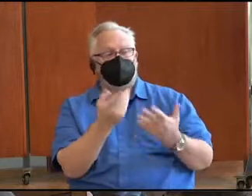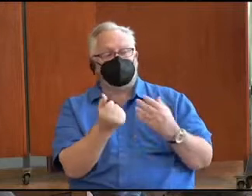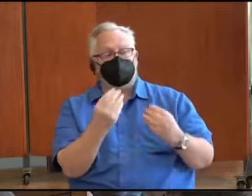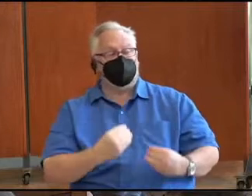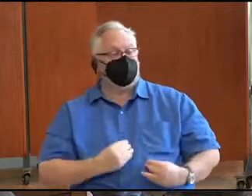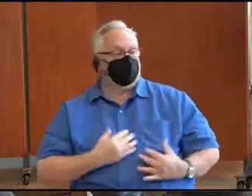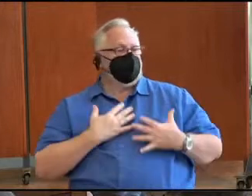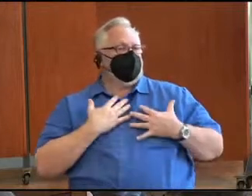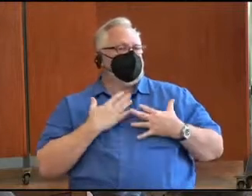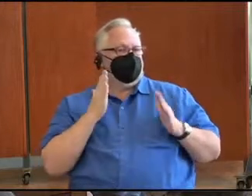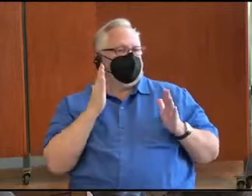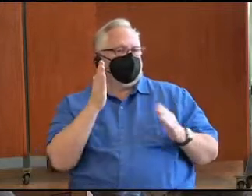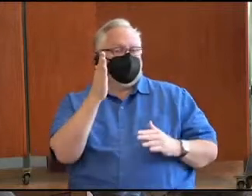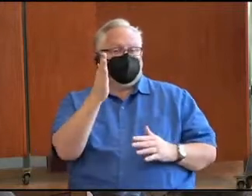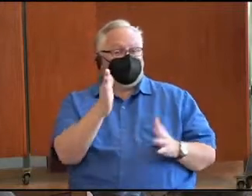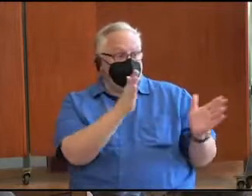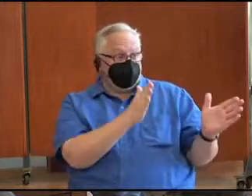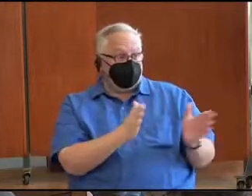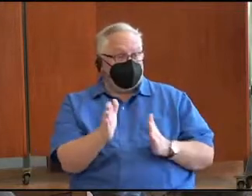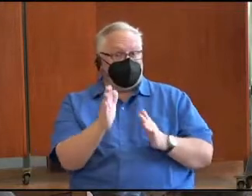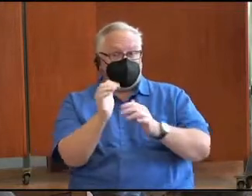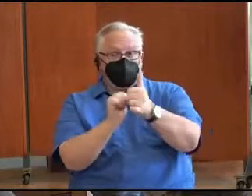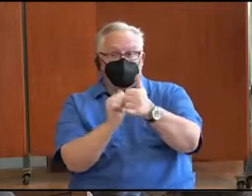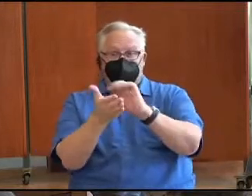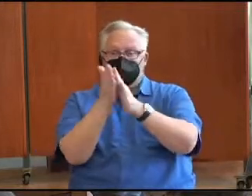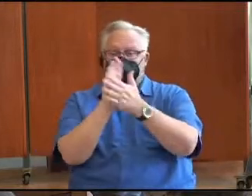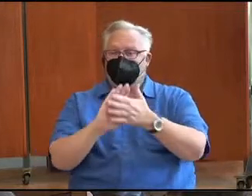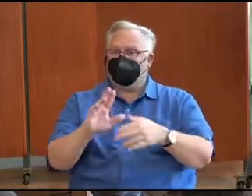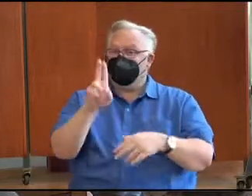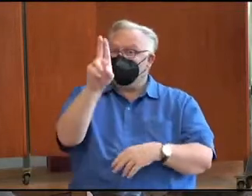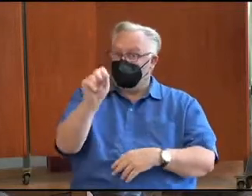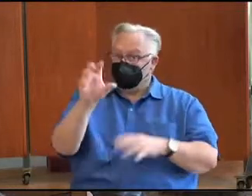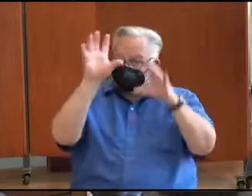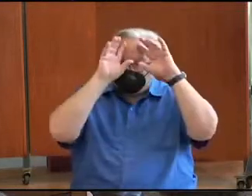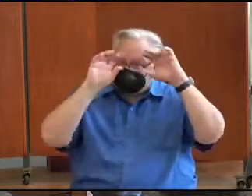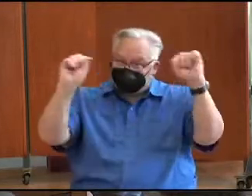are wondering if you plan to run for president of the White House.